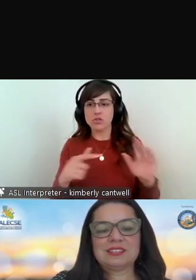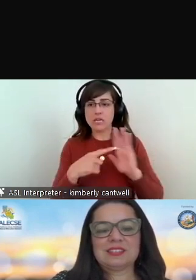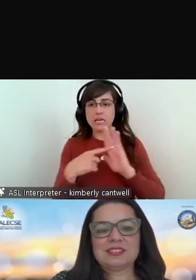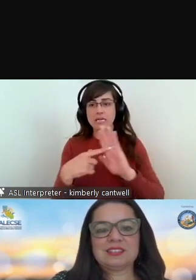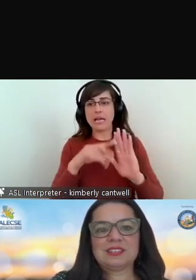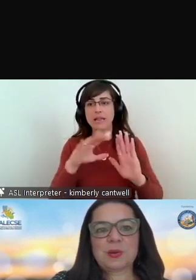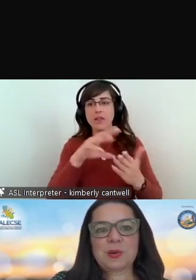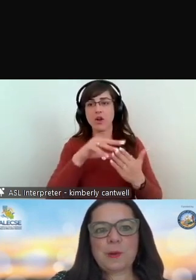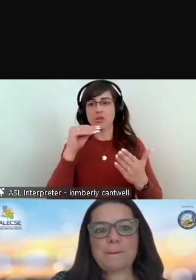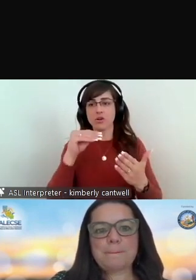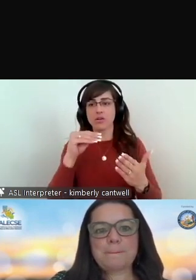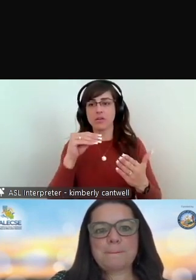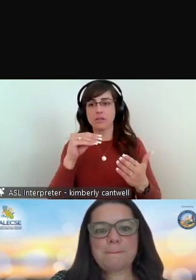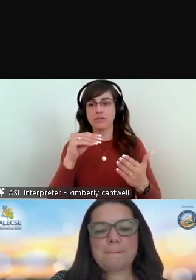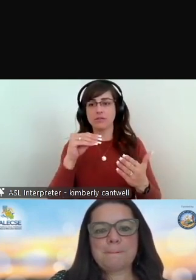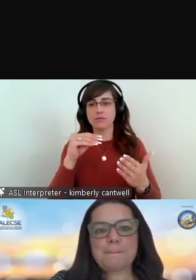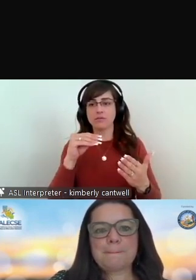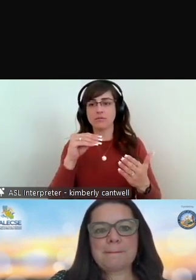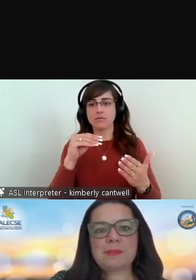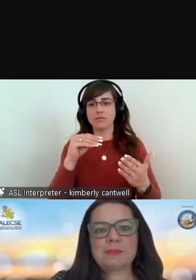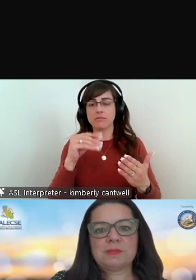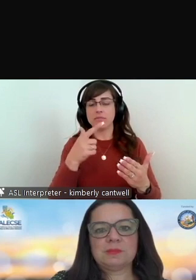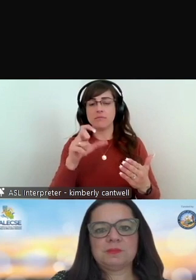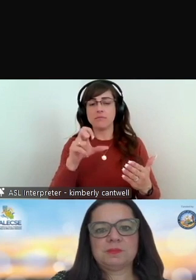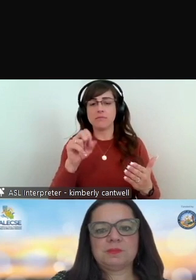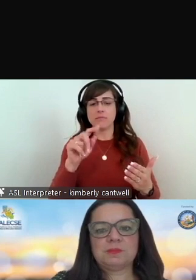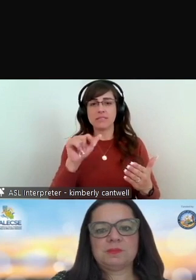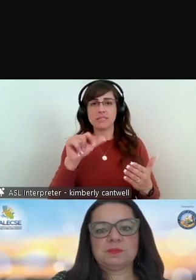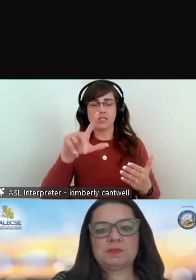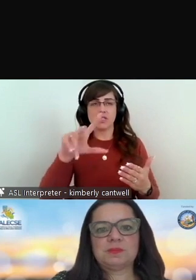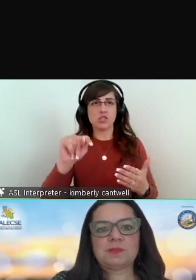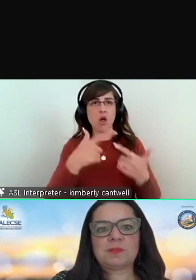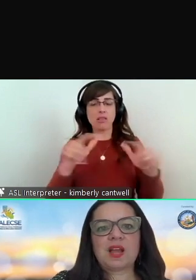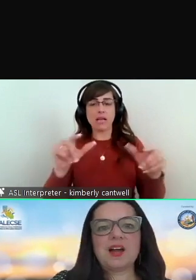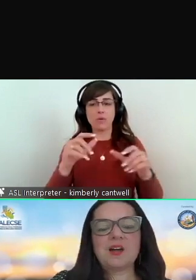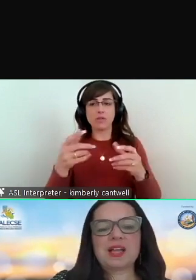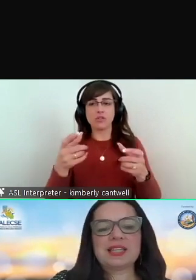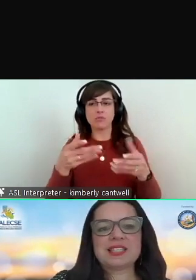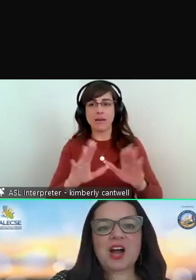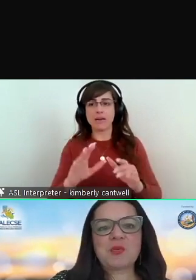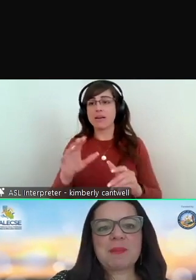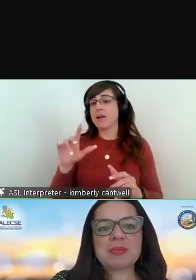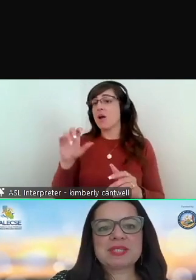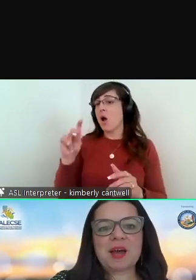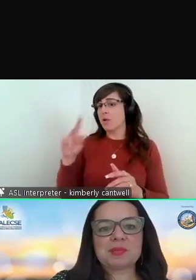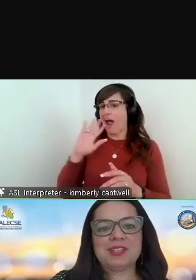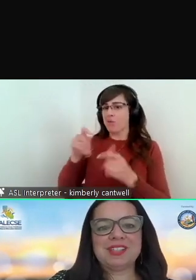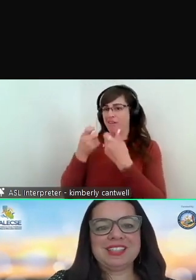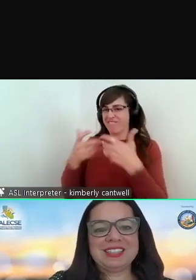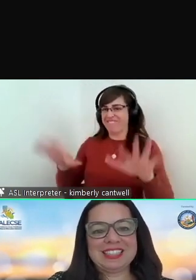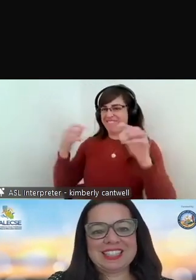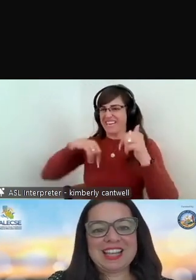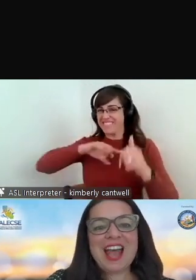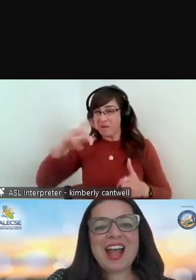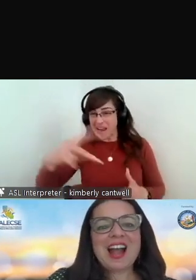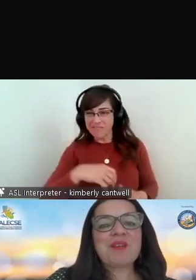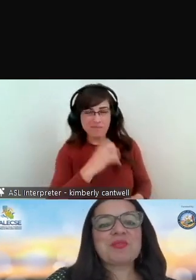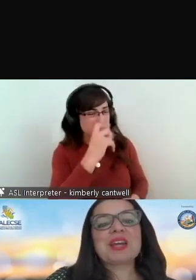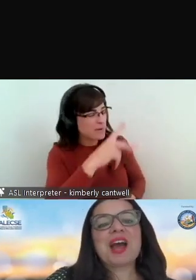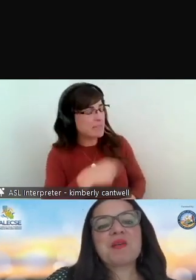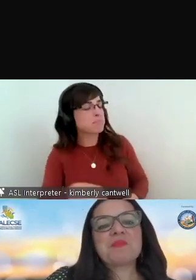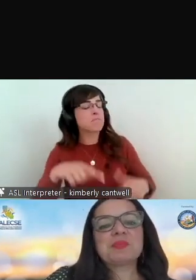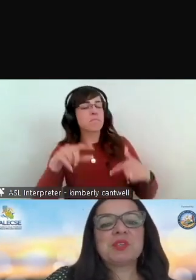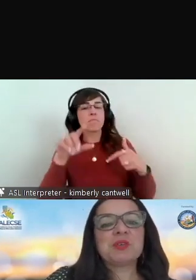that they're learning in a Gestalt language manner. All right, Lindsay, I'll wrap us up. Okay.